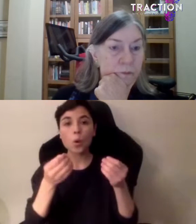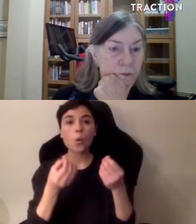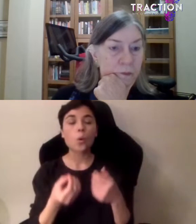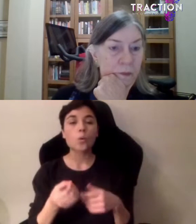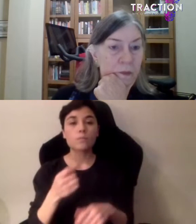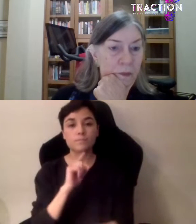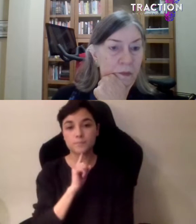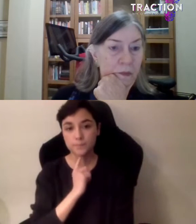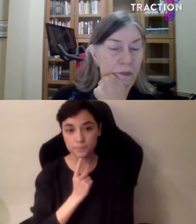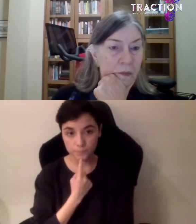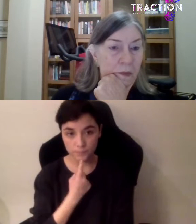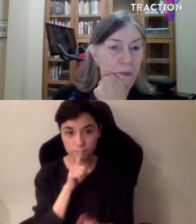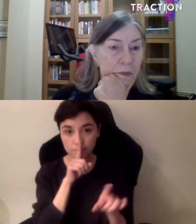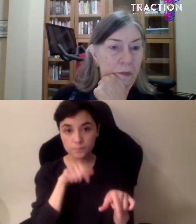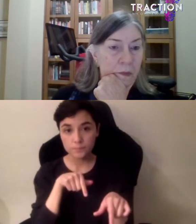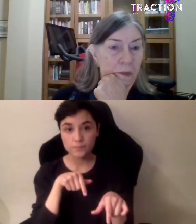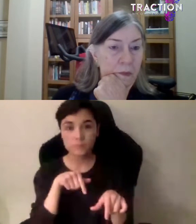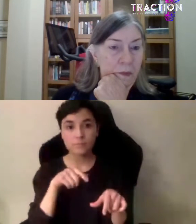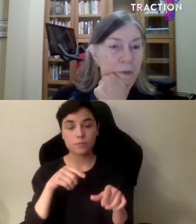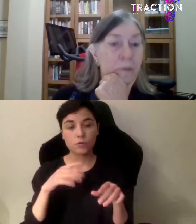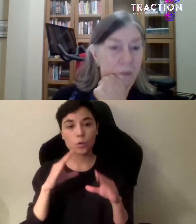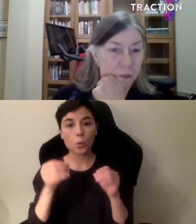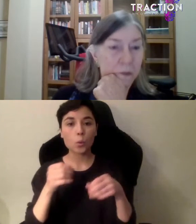other vaccines in the pipeline as well.